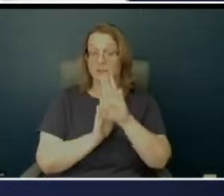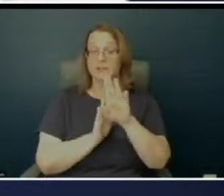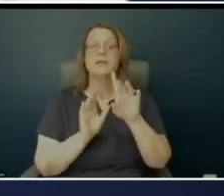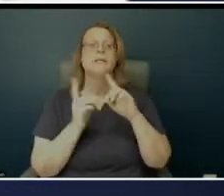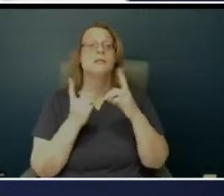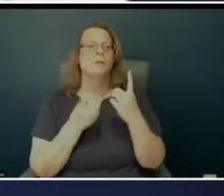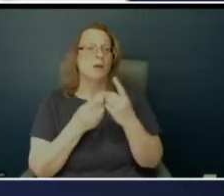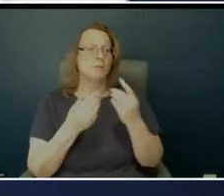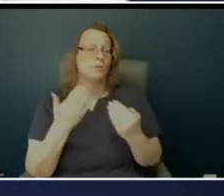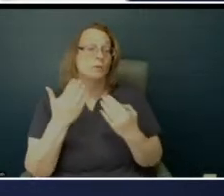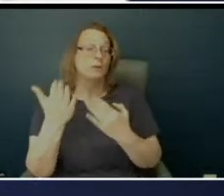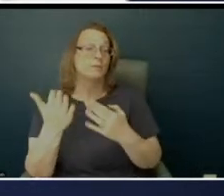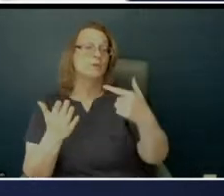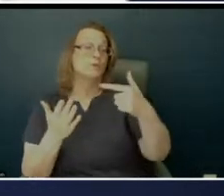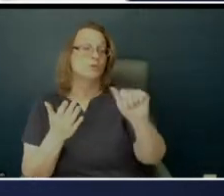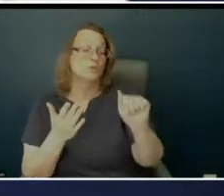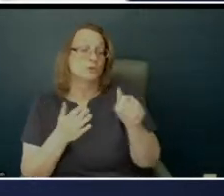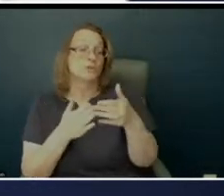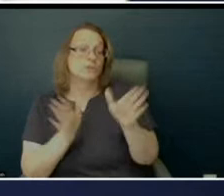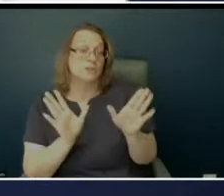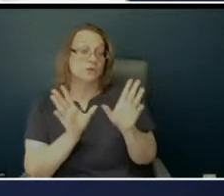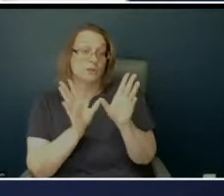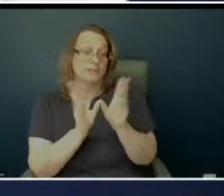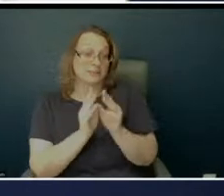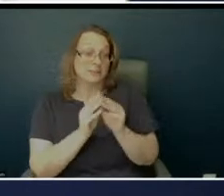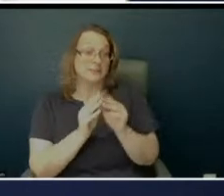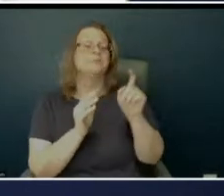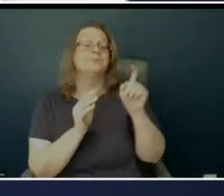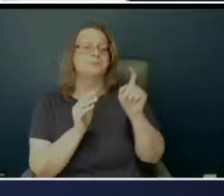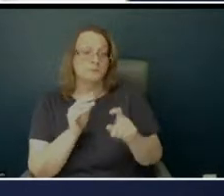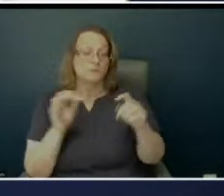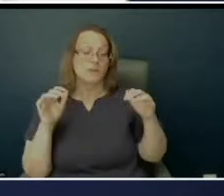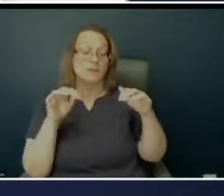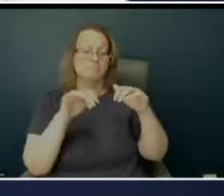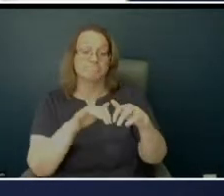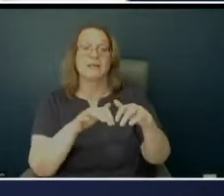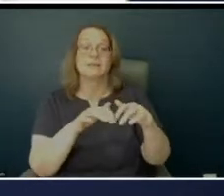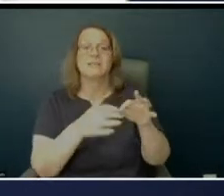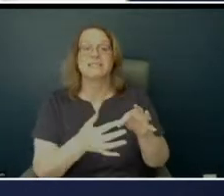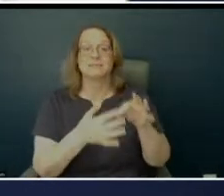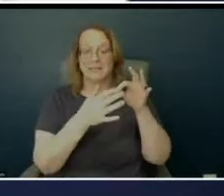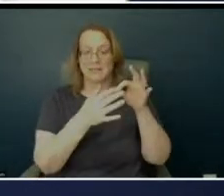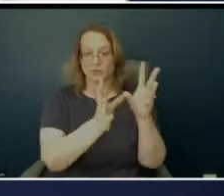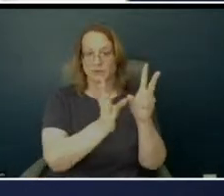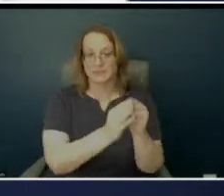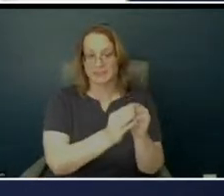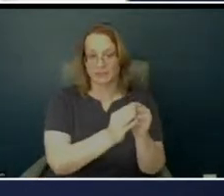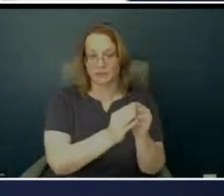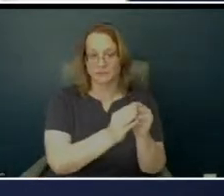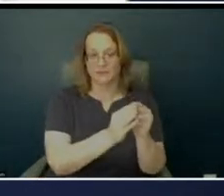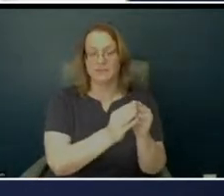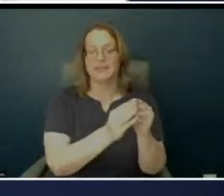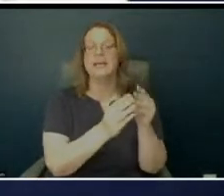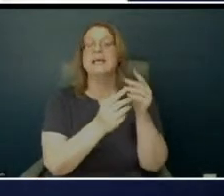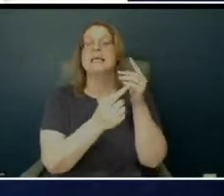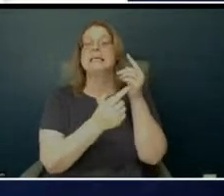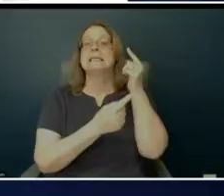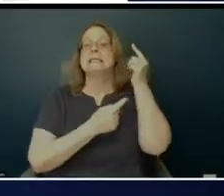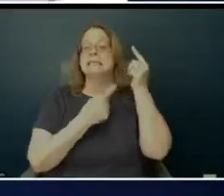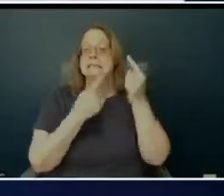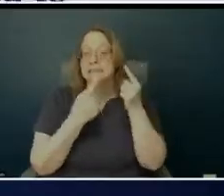Assembly should convene in special session, end quote, and consider approving a new slate of